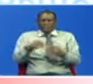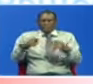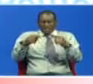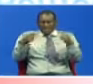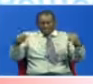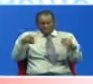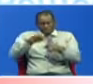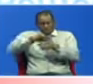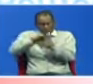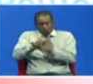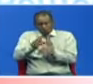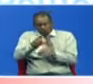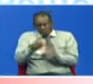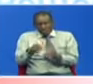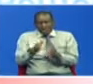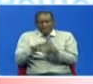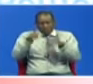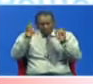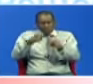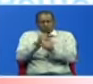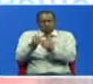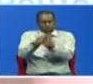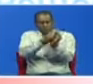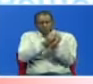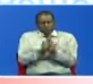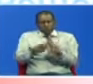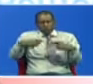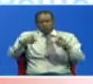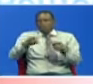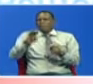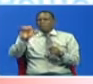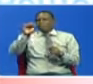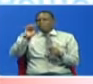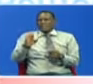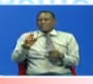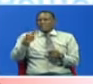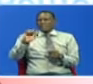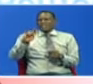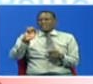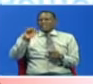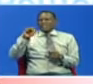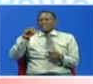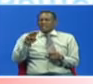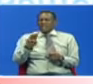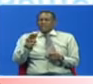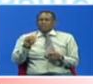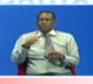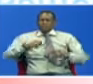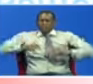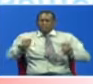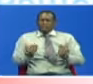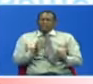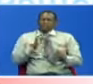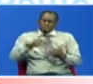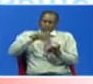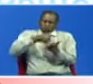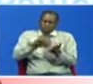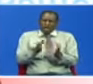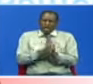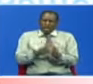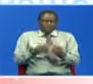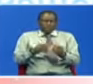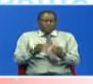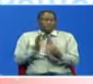work together and make collective efforts. Base Titanium is proud to be a partner in this fight, and will continue to look for further opportunities